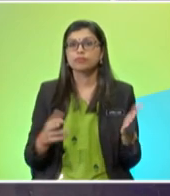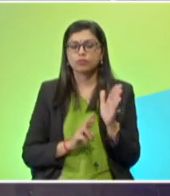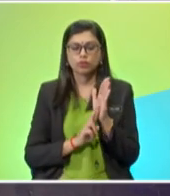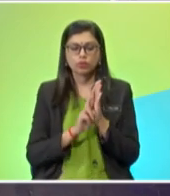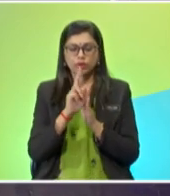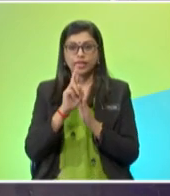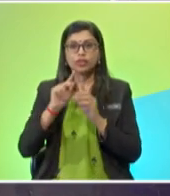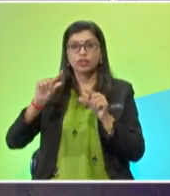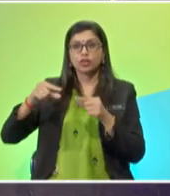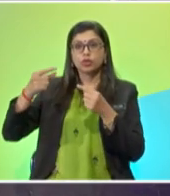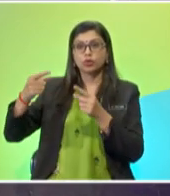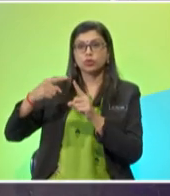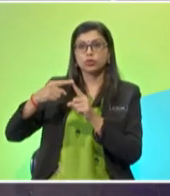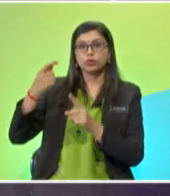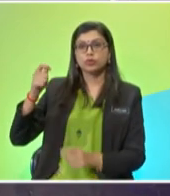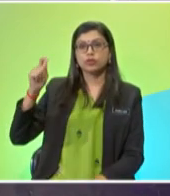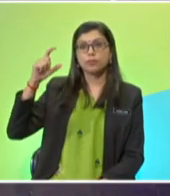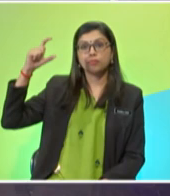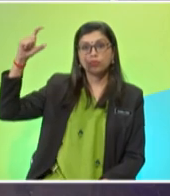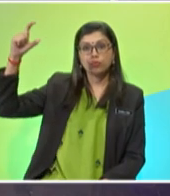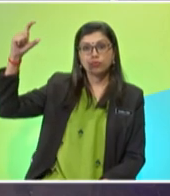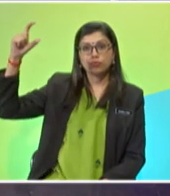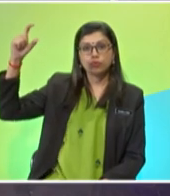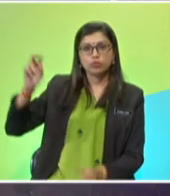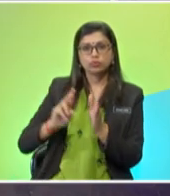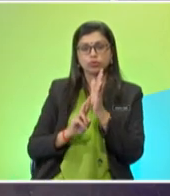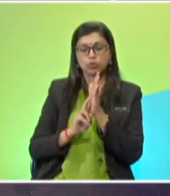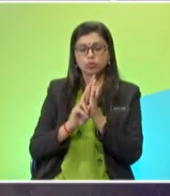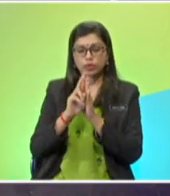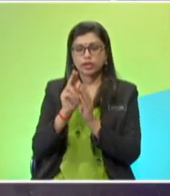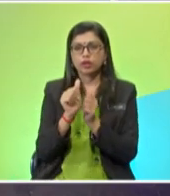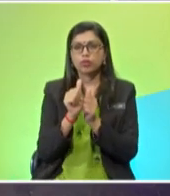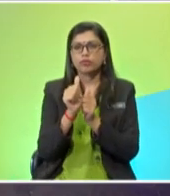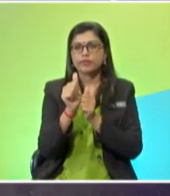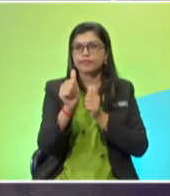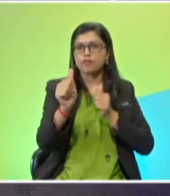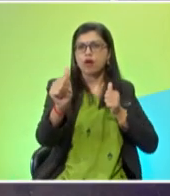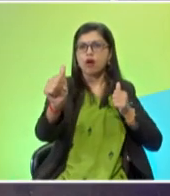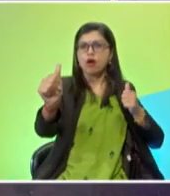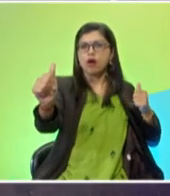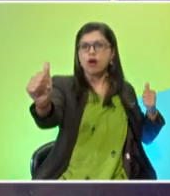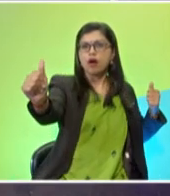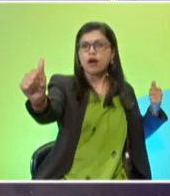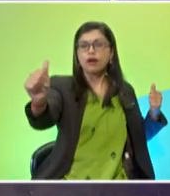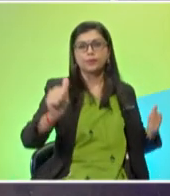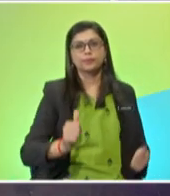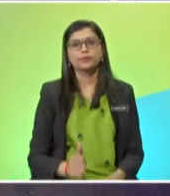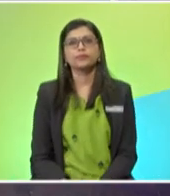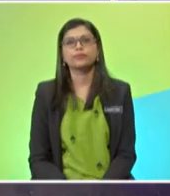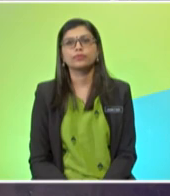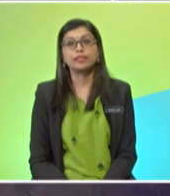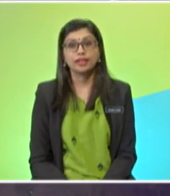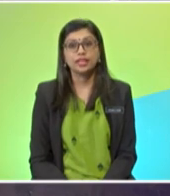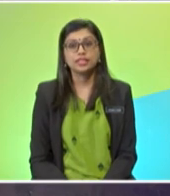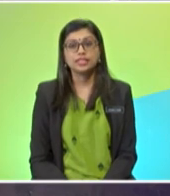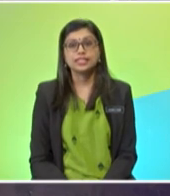moon, yes. That means it can travel very, very far. I'm sure it can. So, that's the purpose of an air